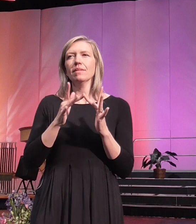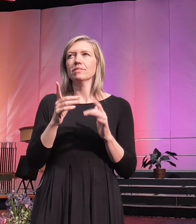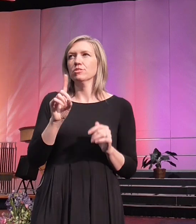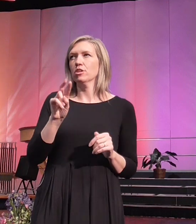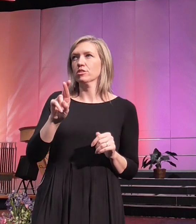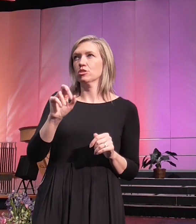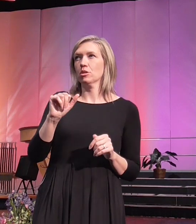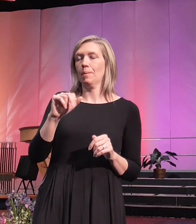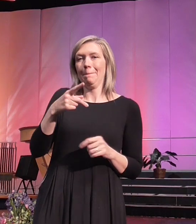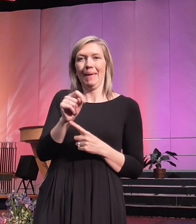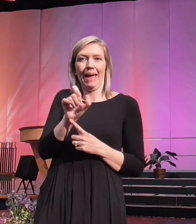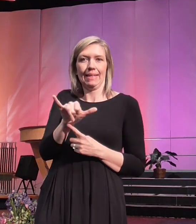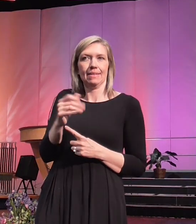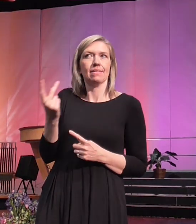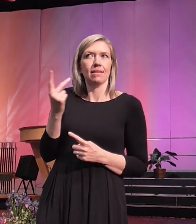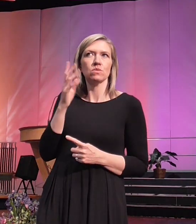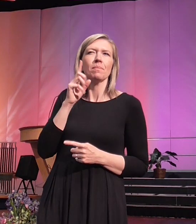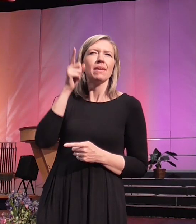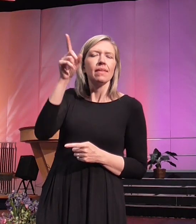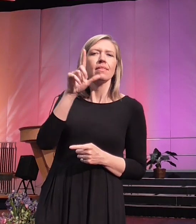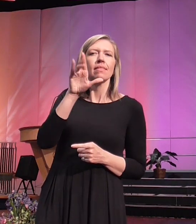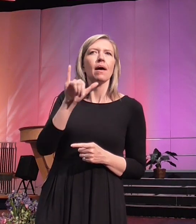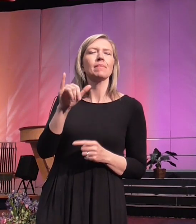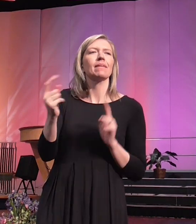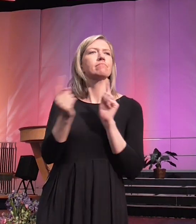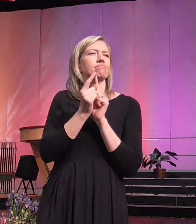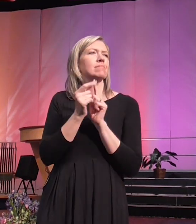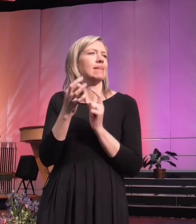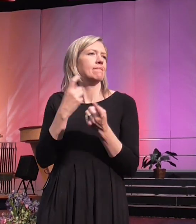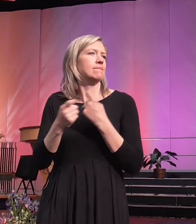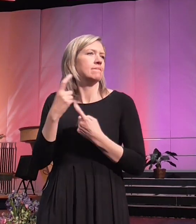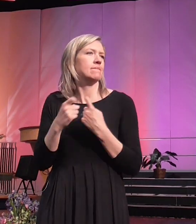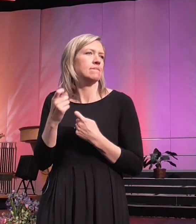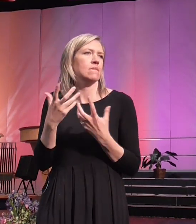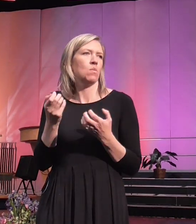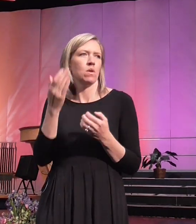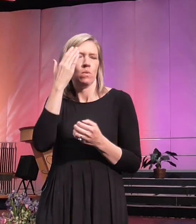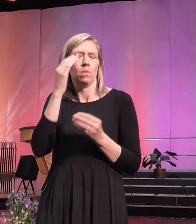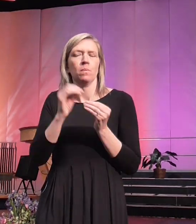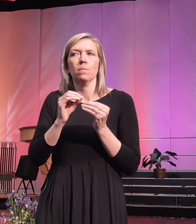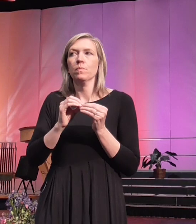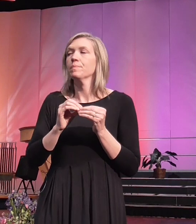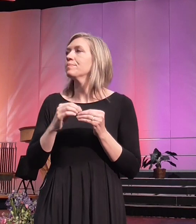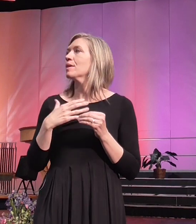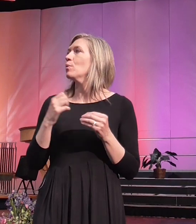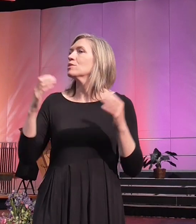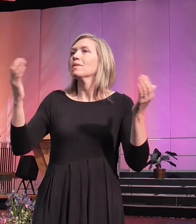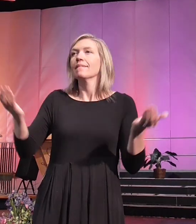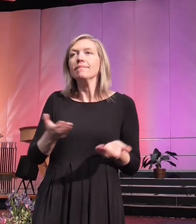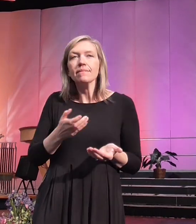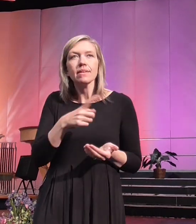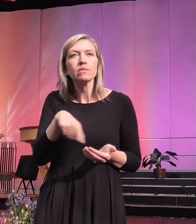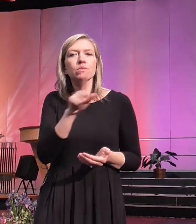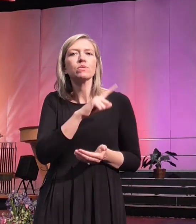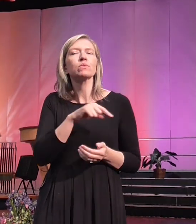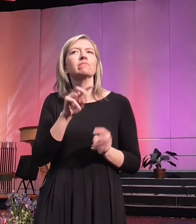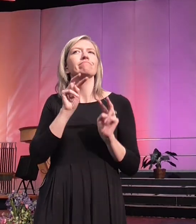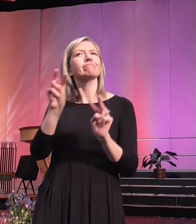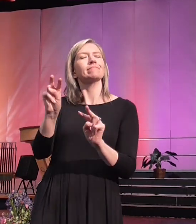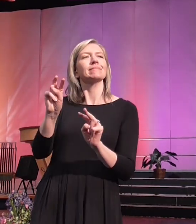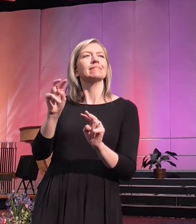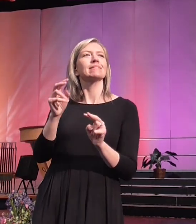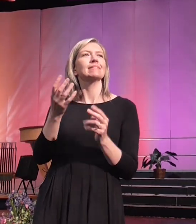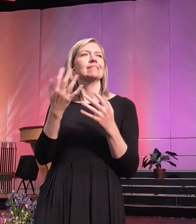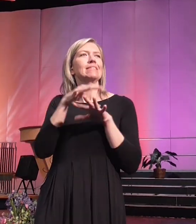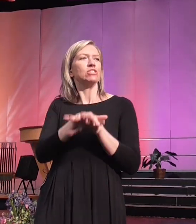in the lobby. Come find us if you have any questions. And I want to invite all of you to check out our interfaith display,